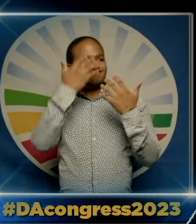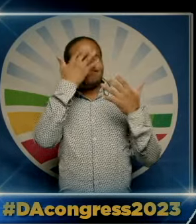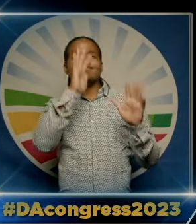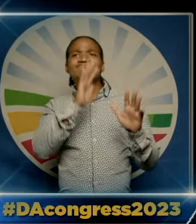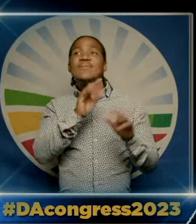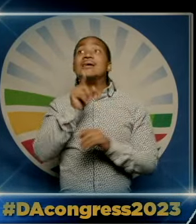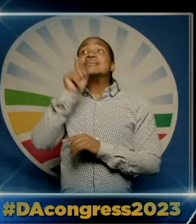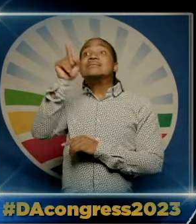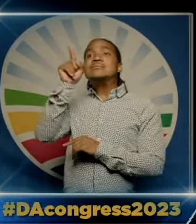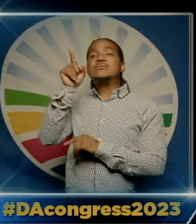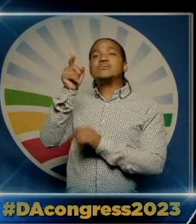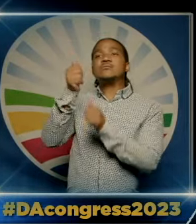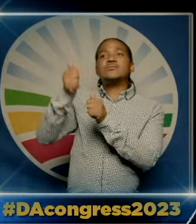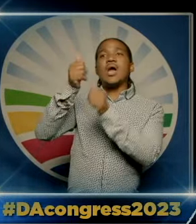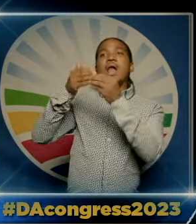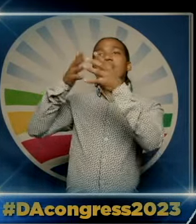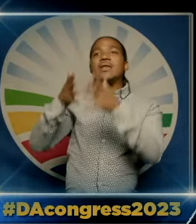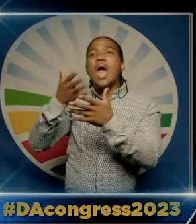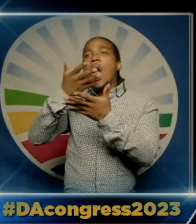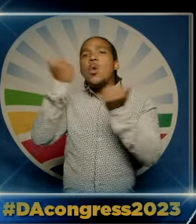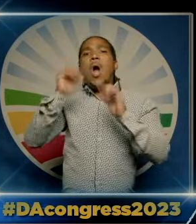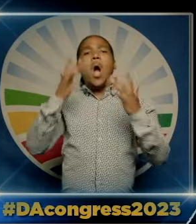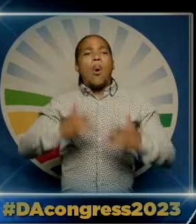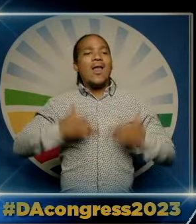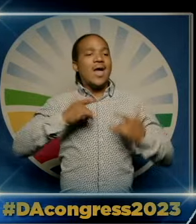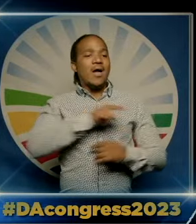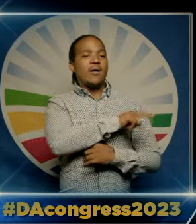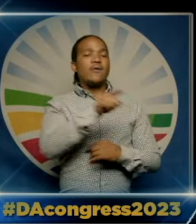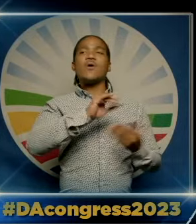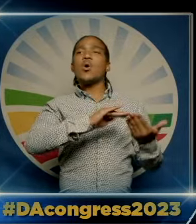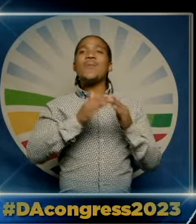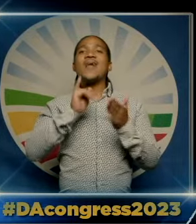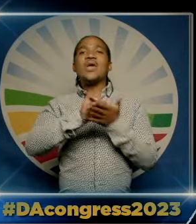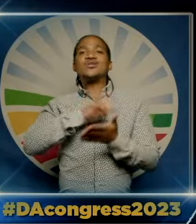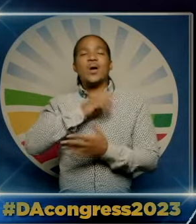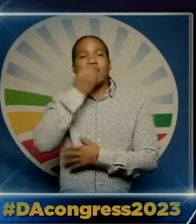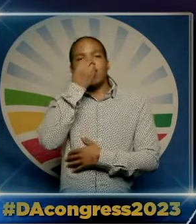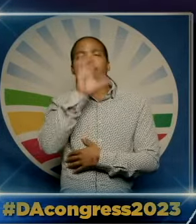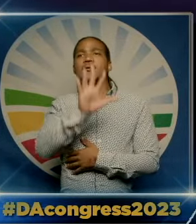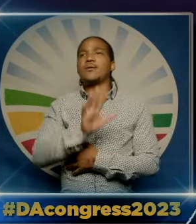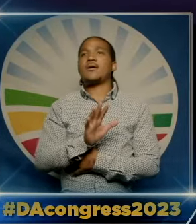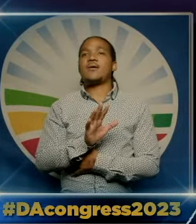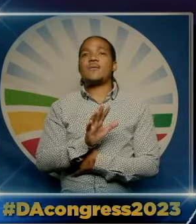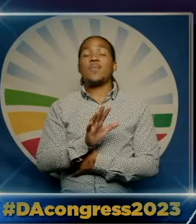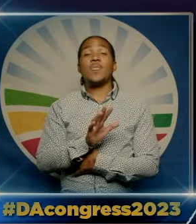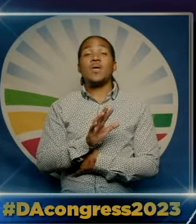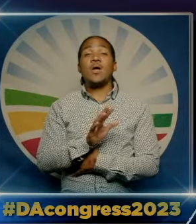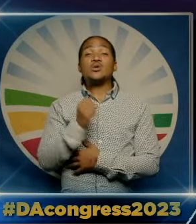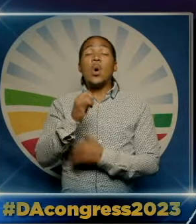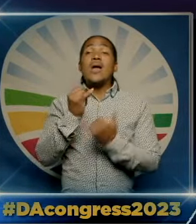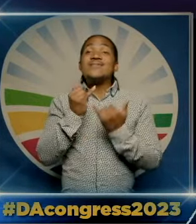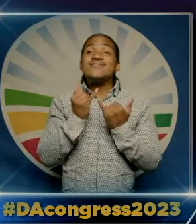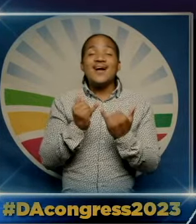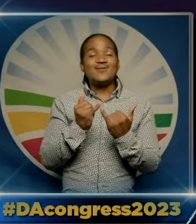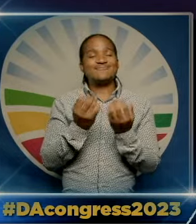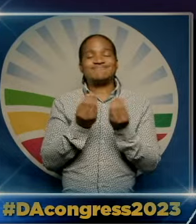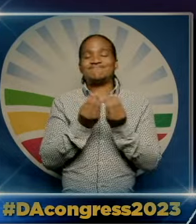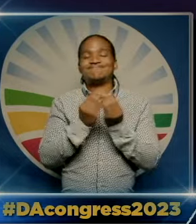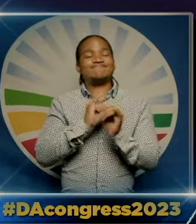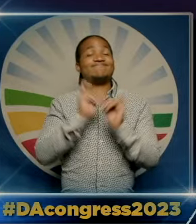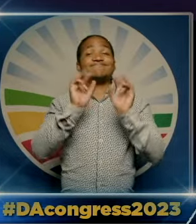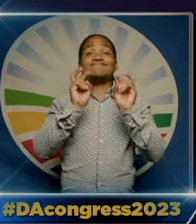abayazi indlela abantu abaphila ngayo, yiyo loo nto bengakhathali. The greatest irony,